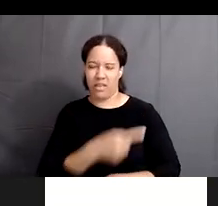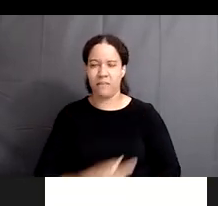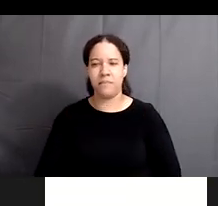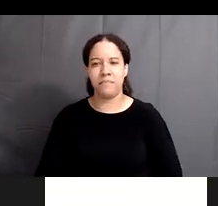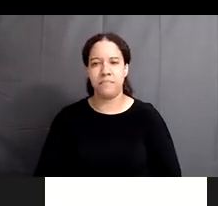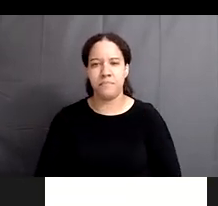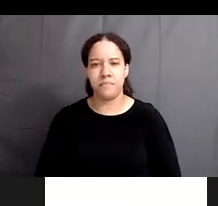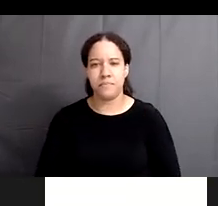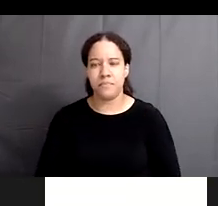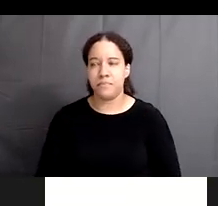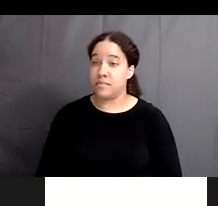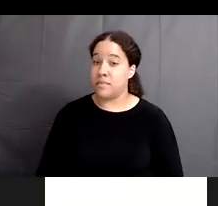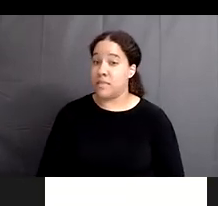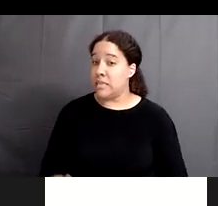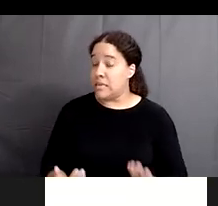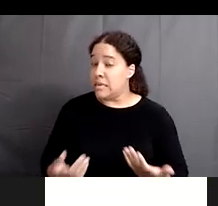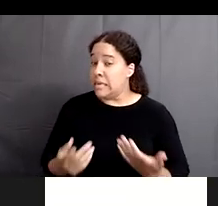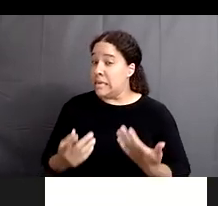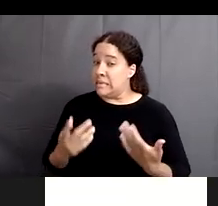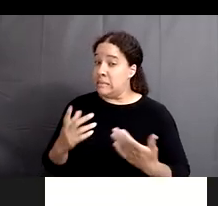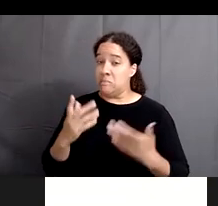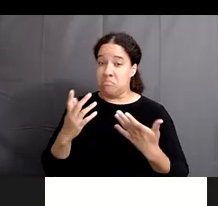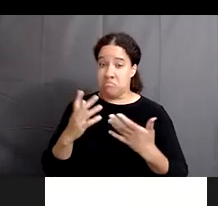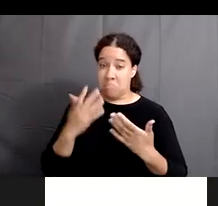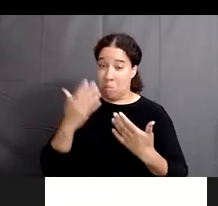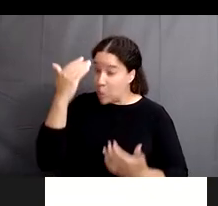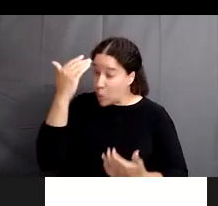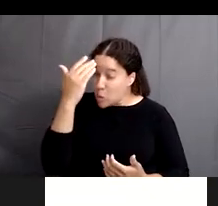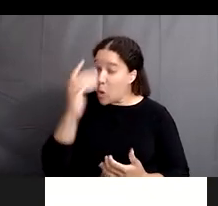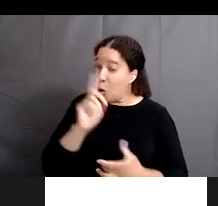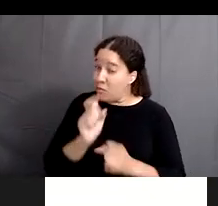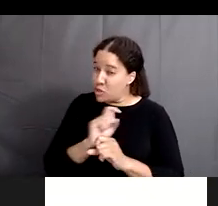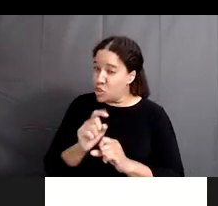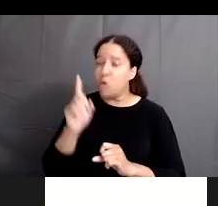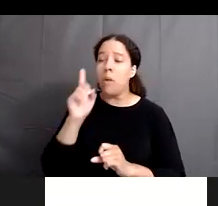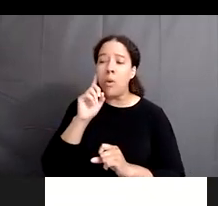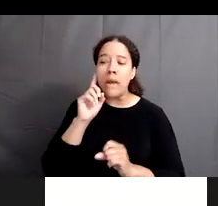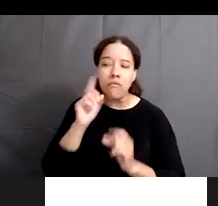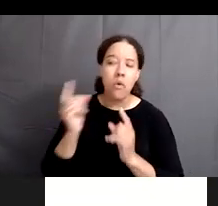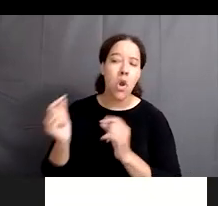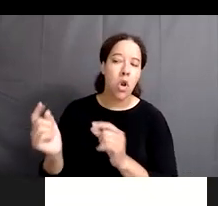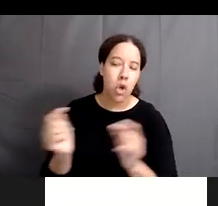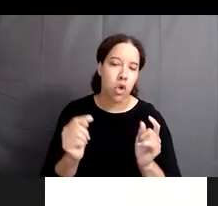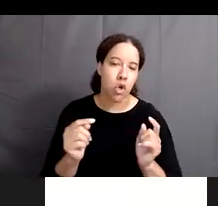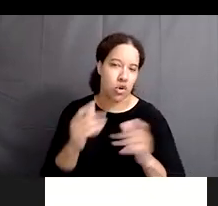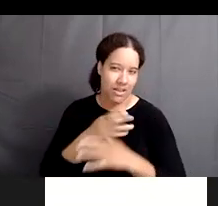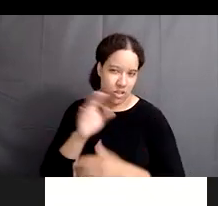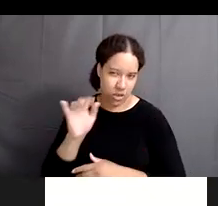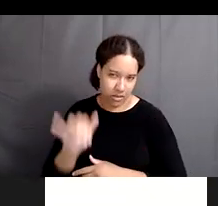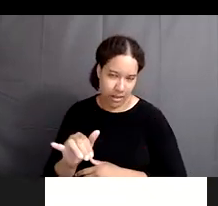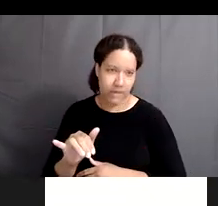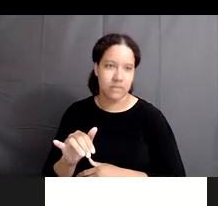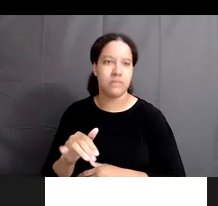All I can share is what I've heard and what I've seen is I